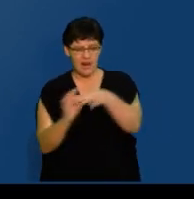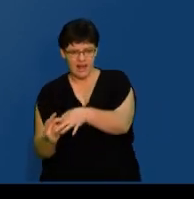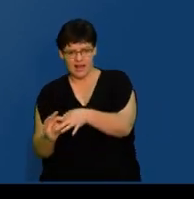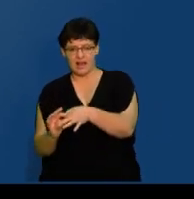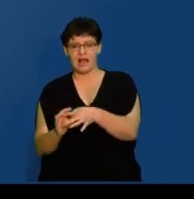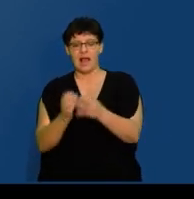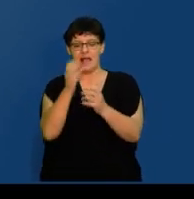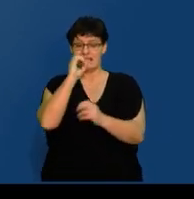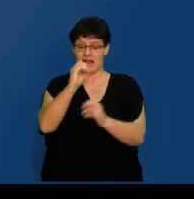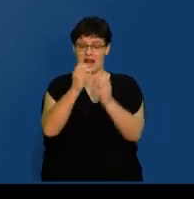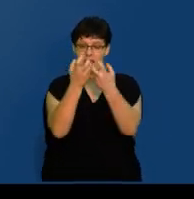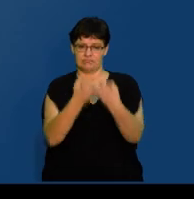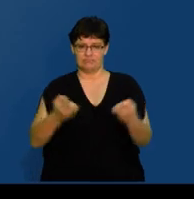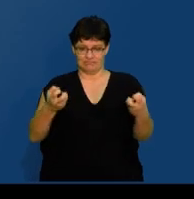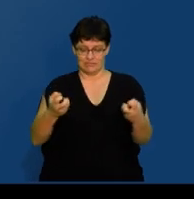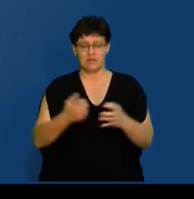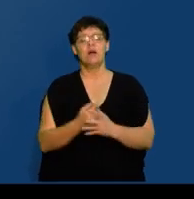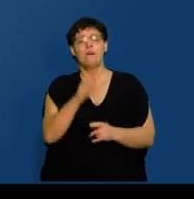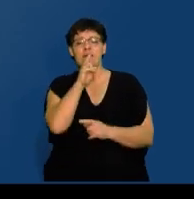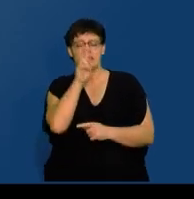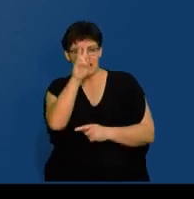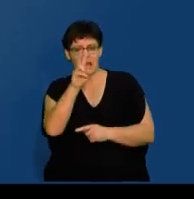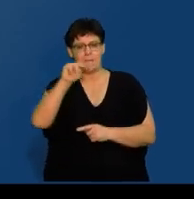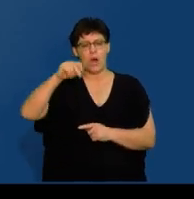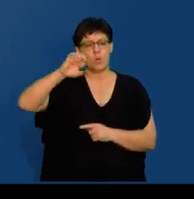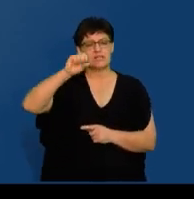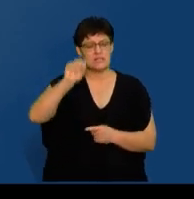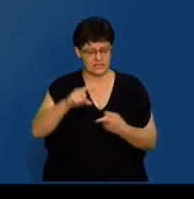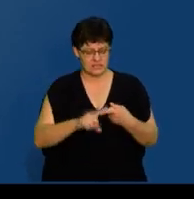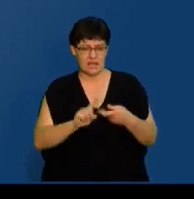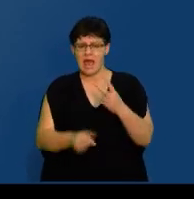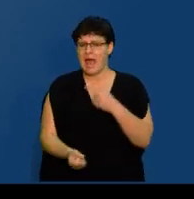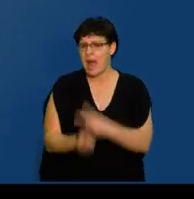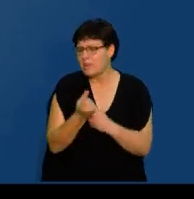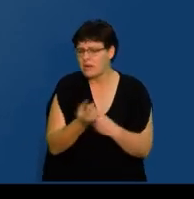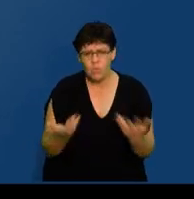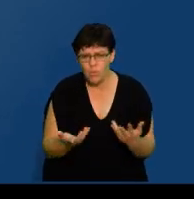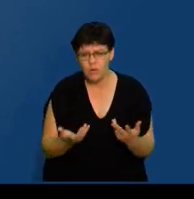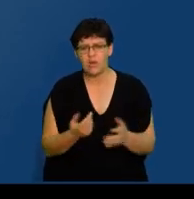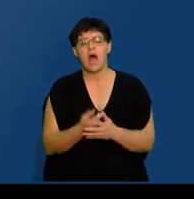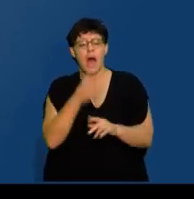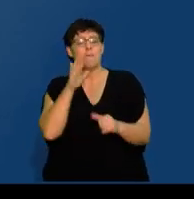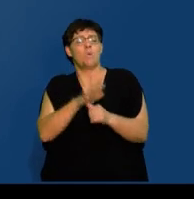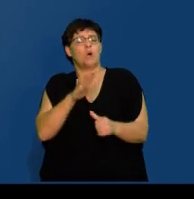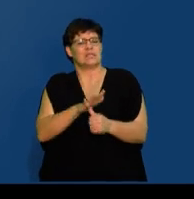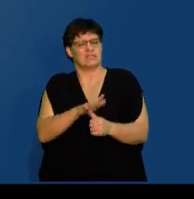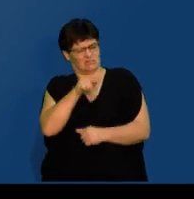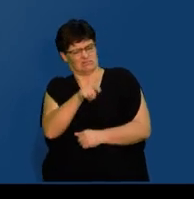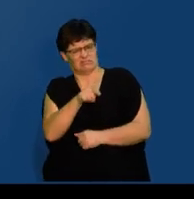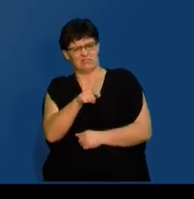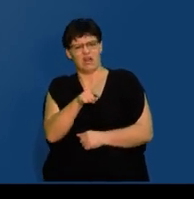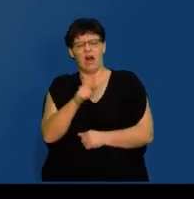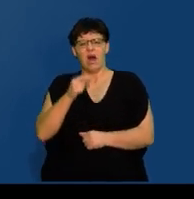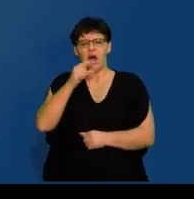division. We've got to look at the significance of meiosis and when it occurs and what's the importance of having